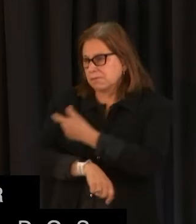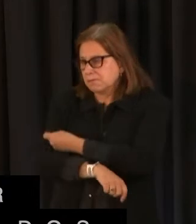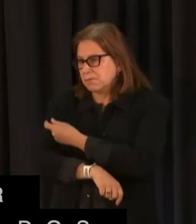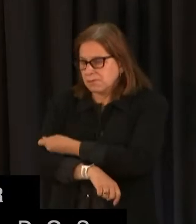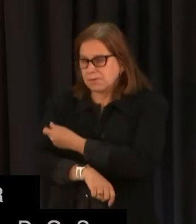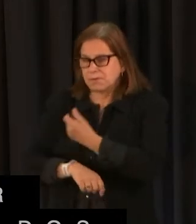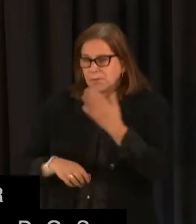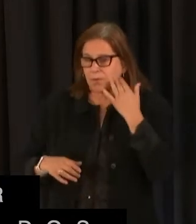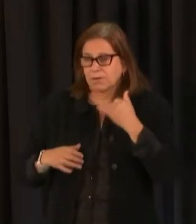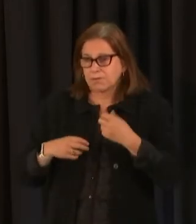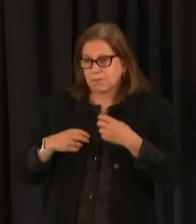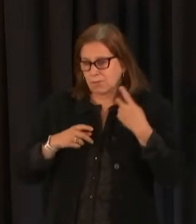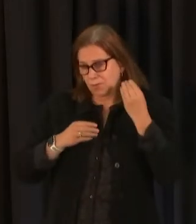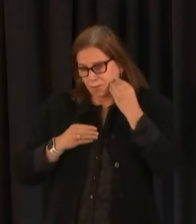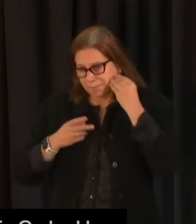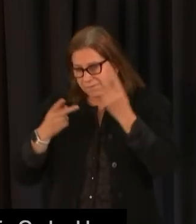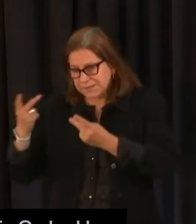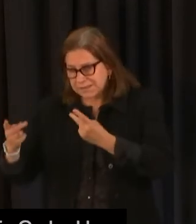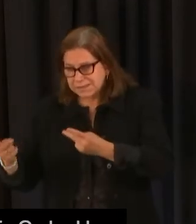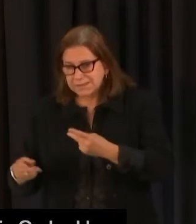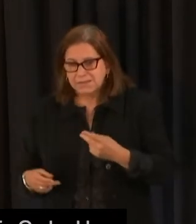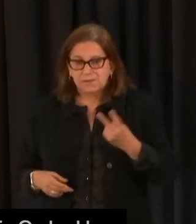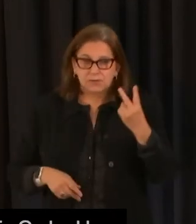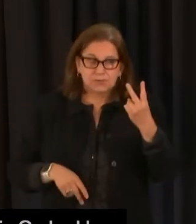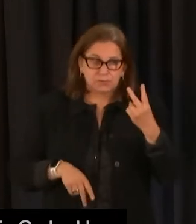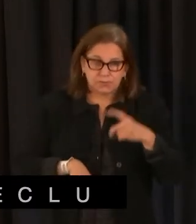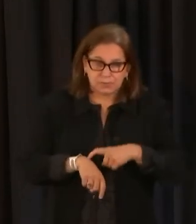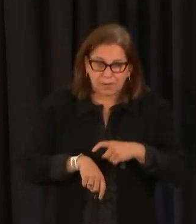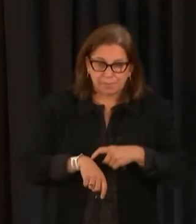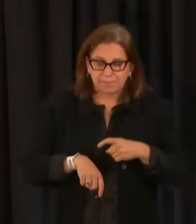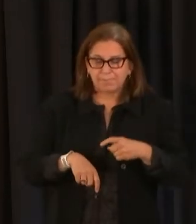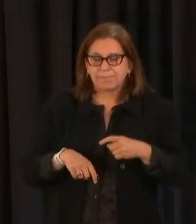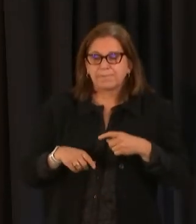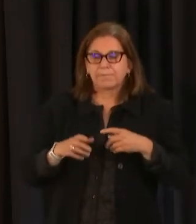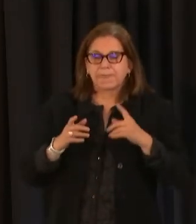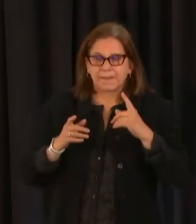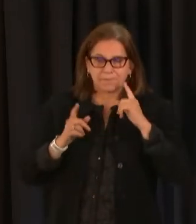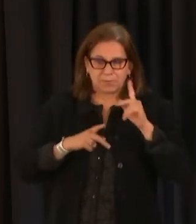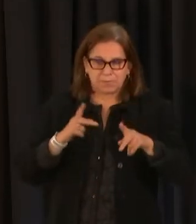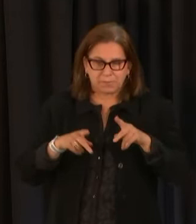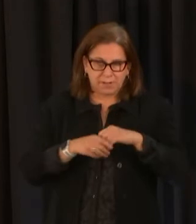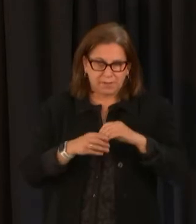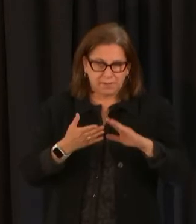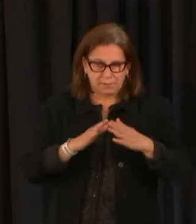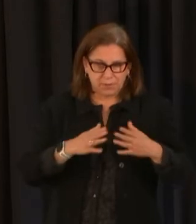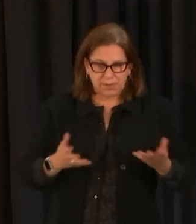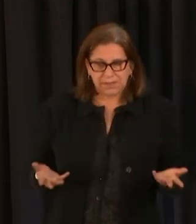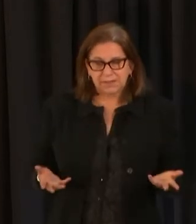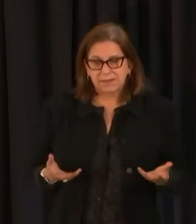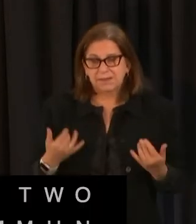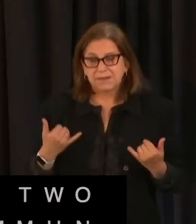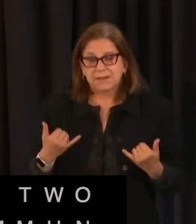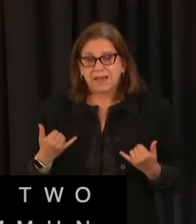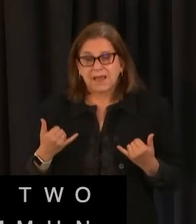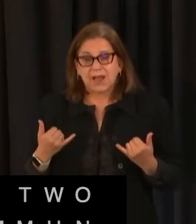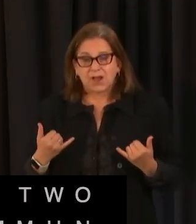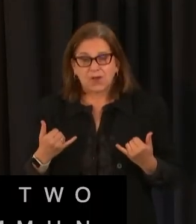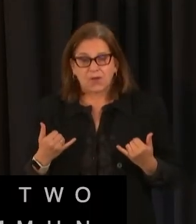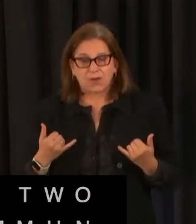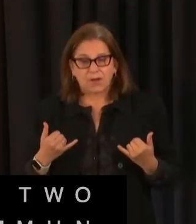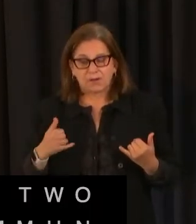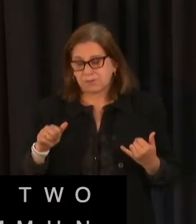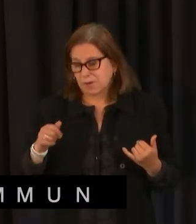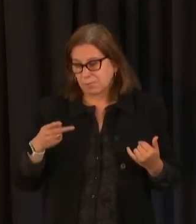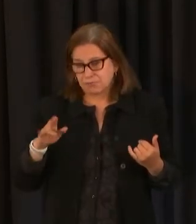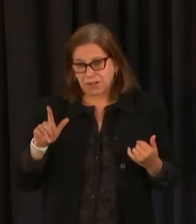to use 2-dose vaccines out in the community. So our goal for beginning vaccinations is the 26th. If we can begin